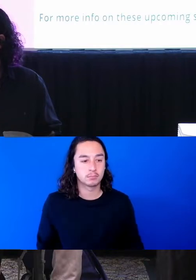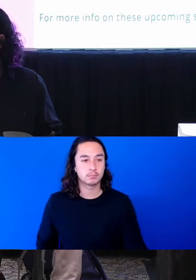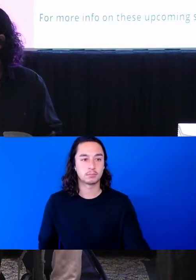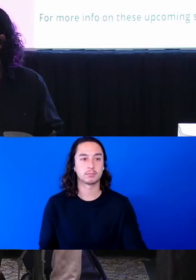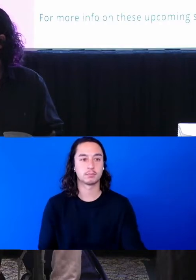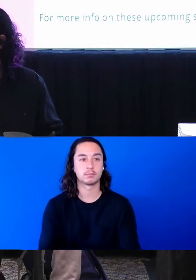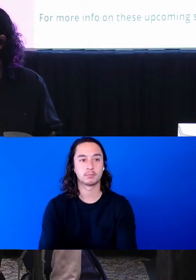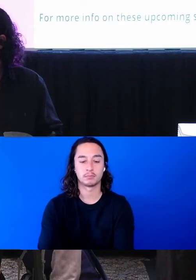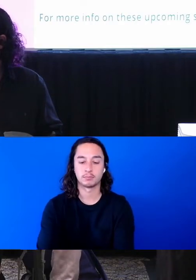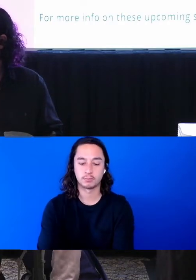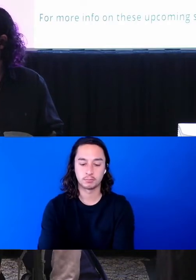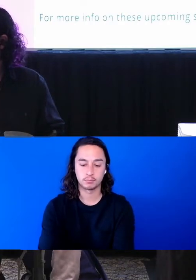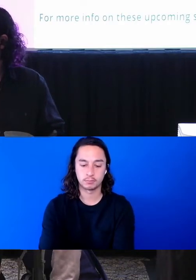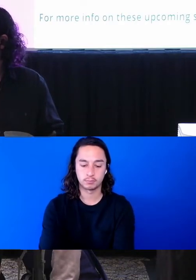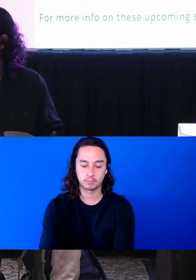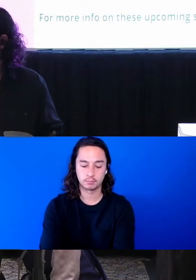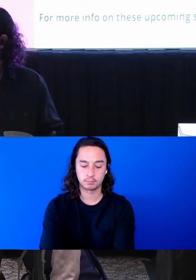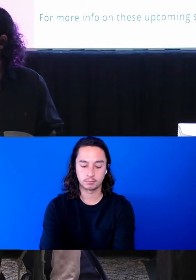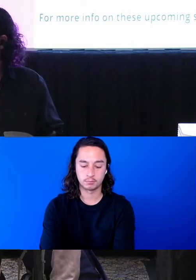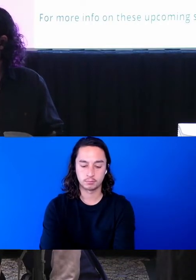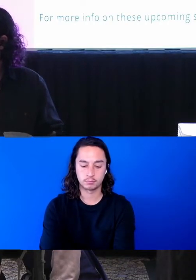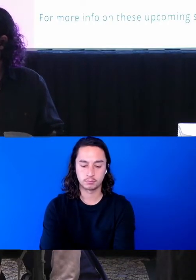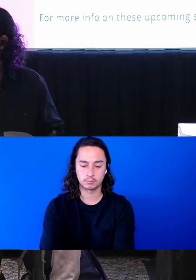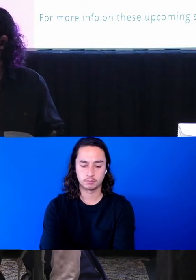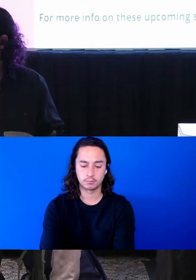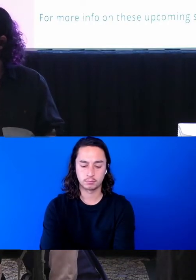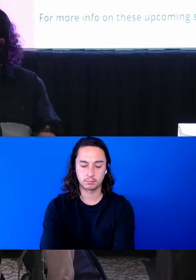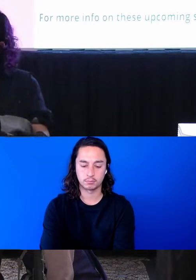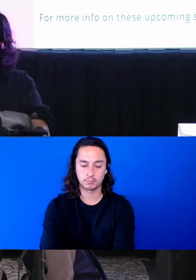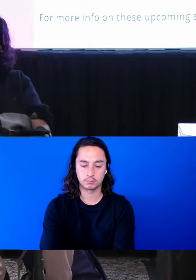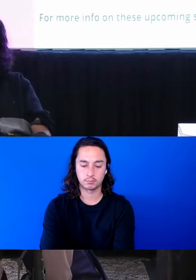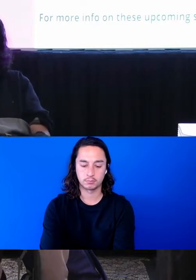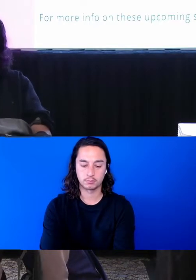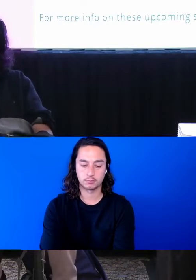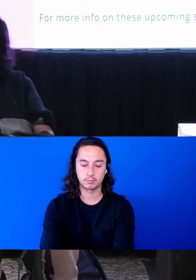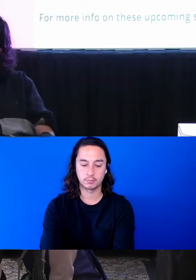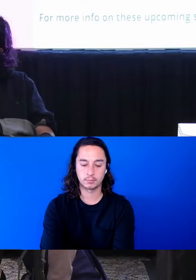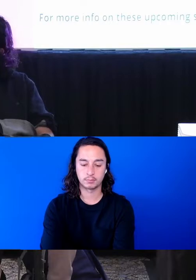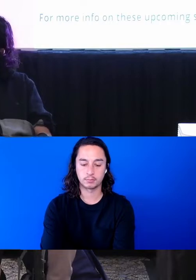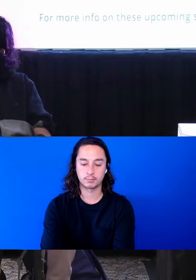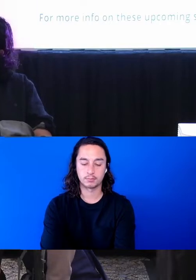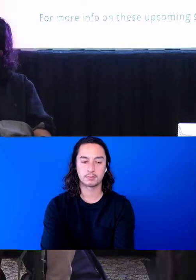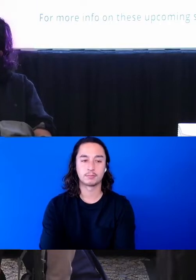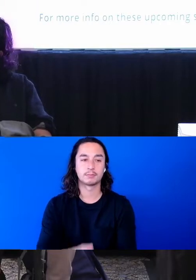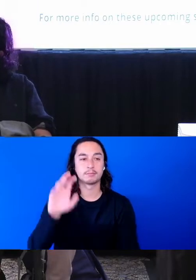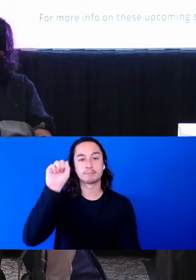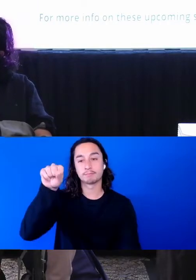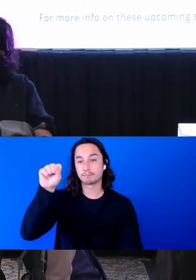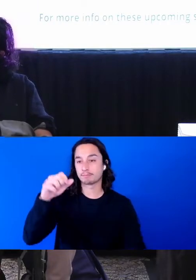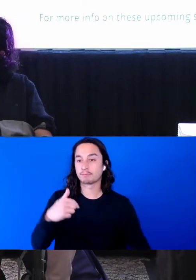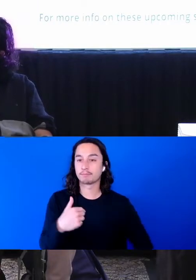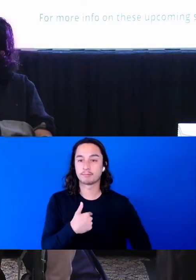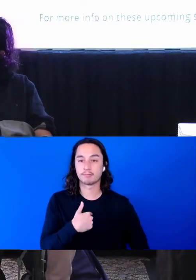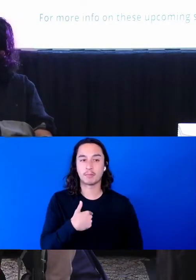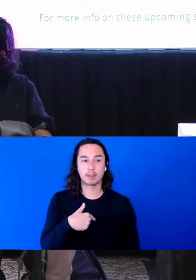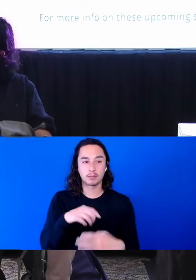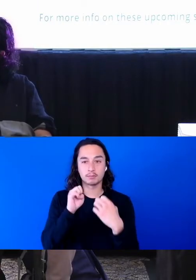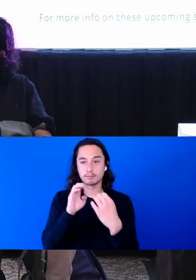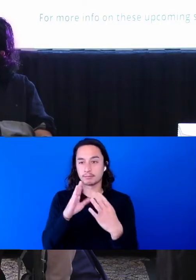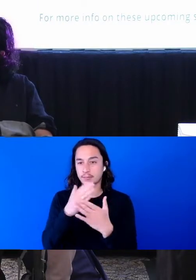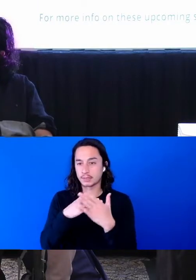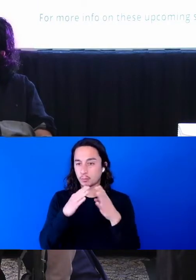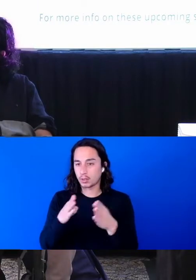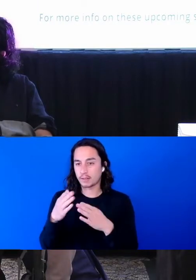Yeah. I come out of, in some ways, out of physical theater and